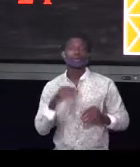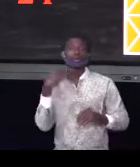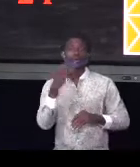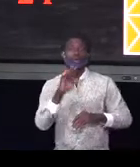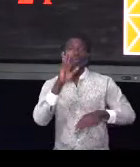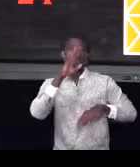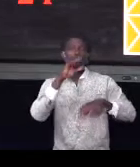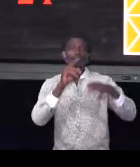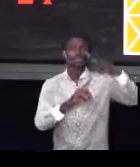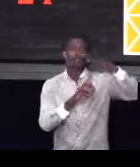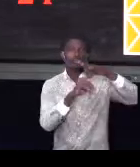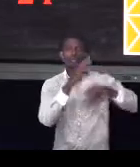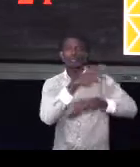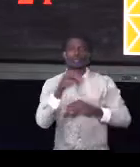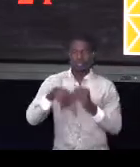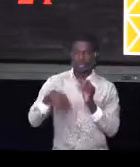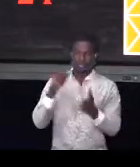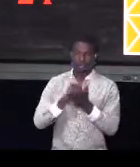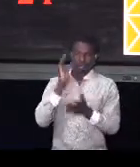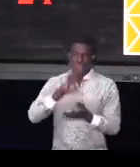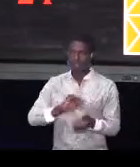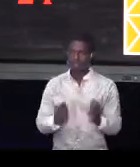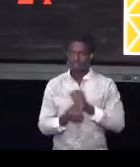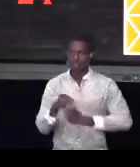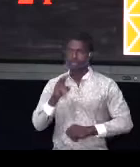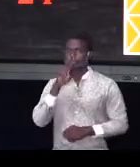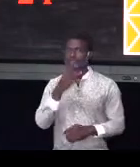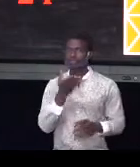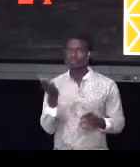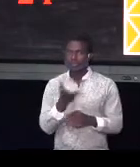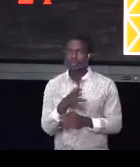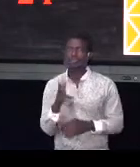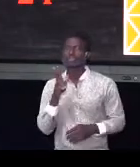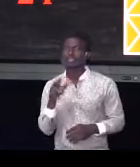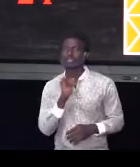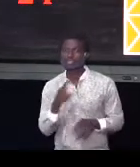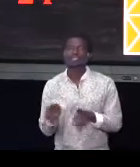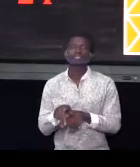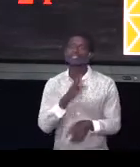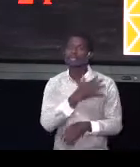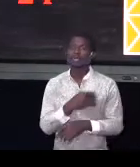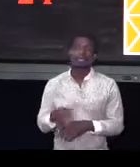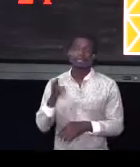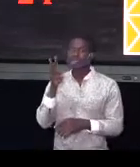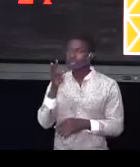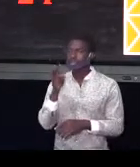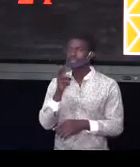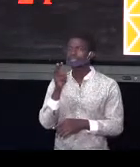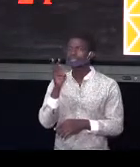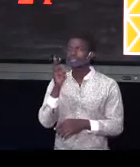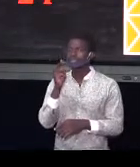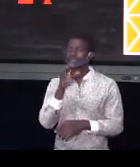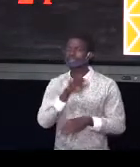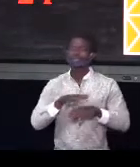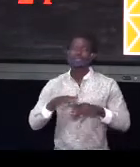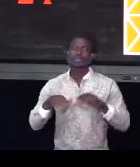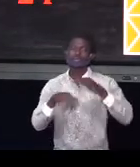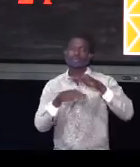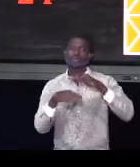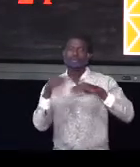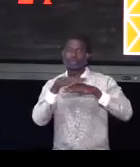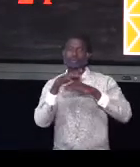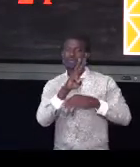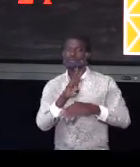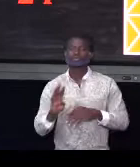and the denominator that will be changing. So if 2 over 3 is the same thing as 16 over 24, they are the same size. But 2 over 3 is